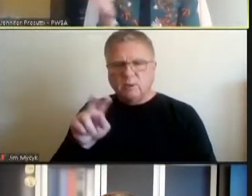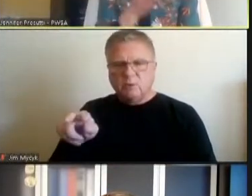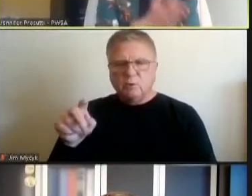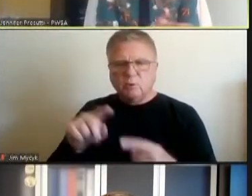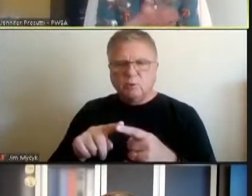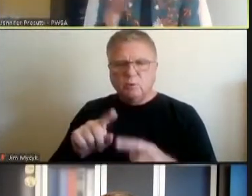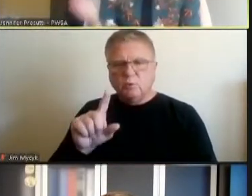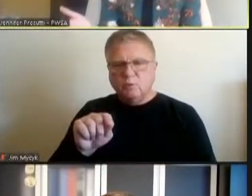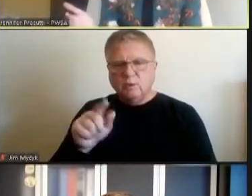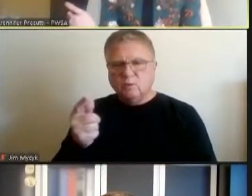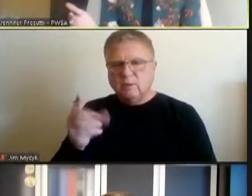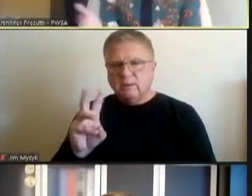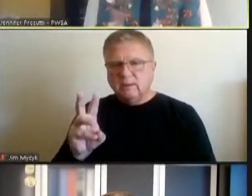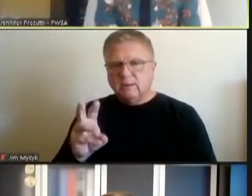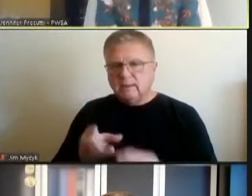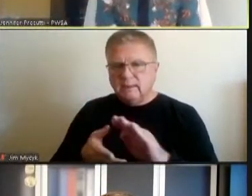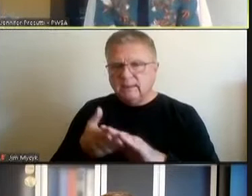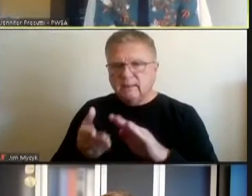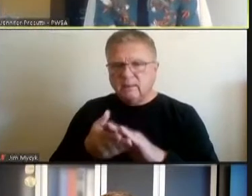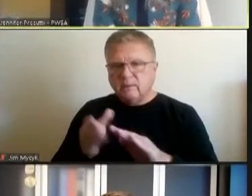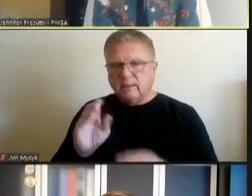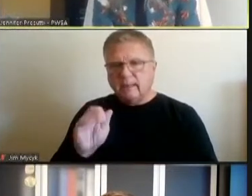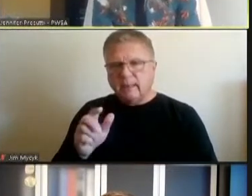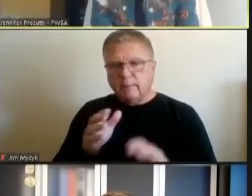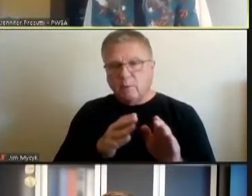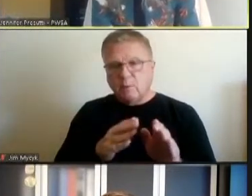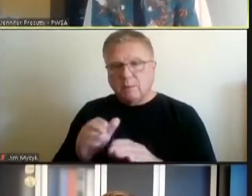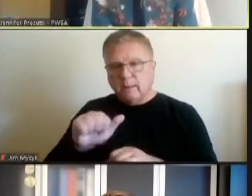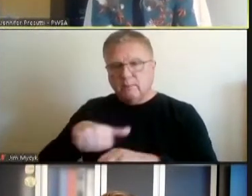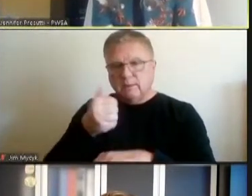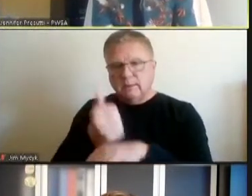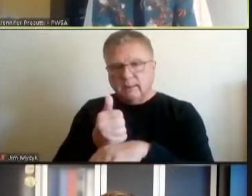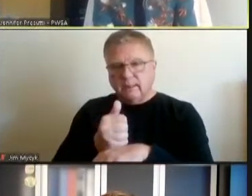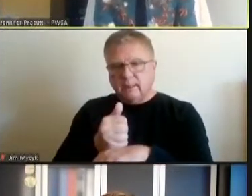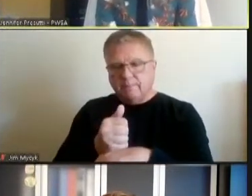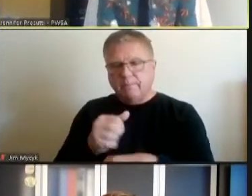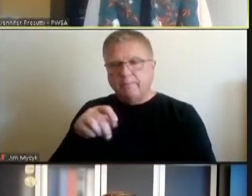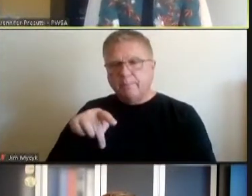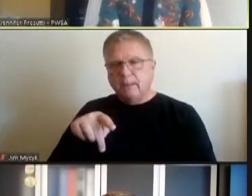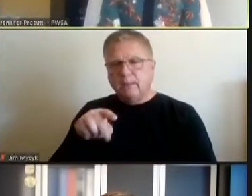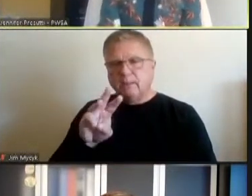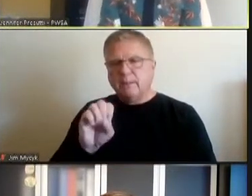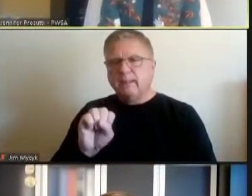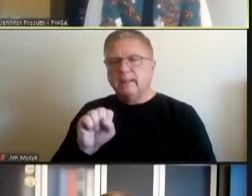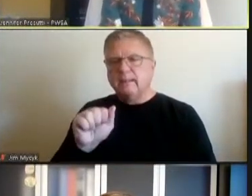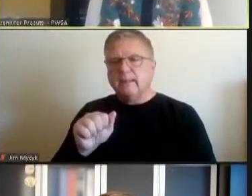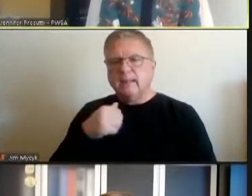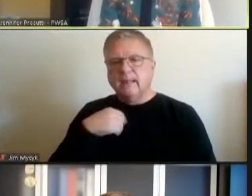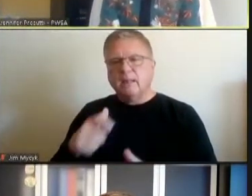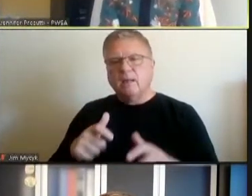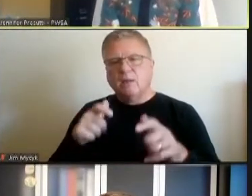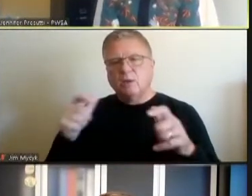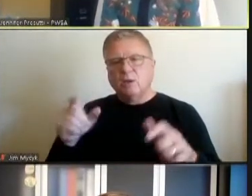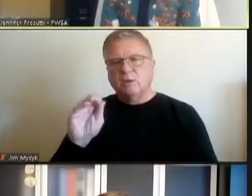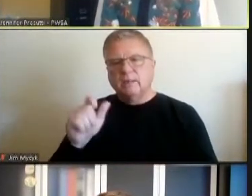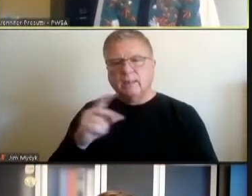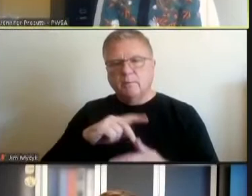2026, the accelerated capital plan that we're setting forth, the PWSA has large capital projects